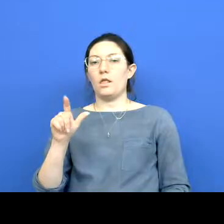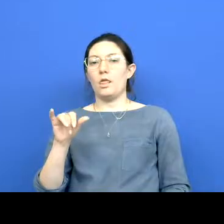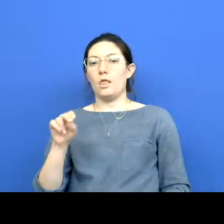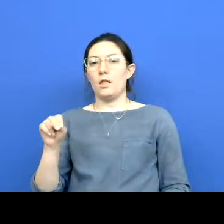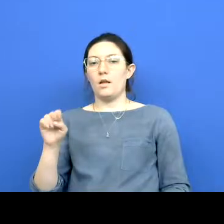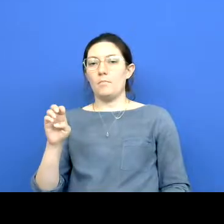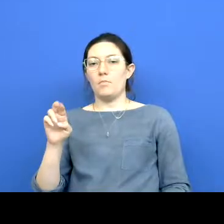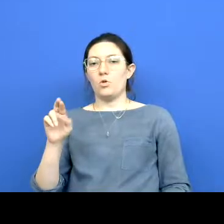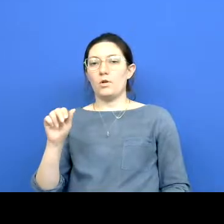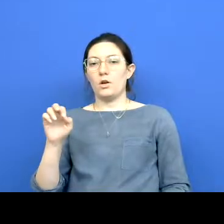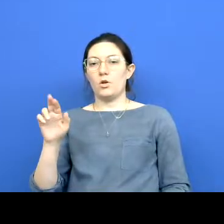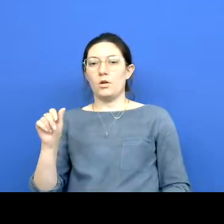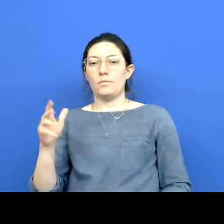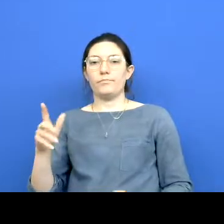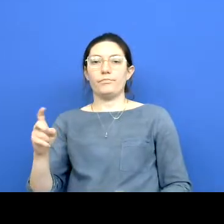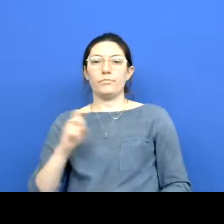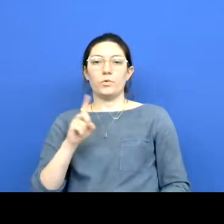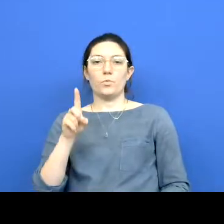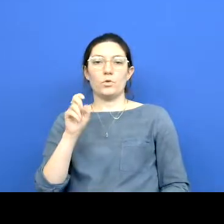have donated